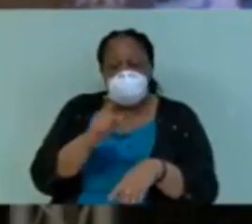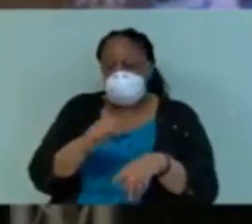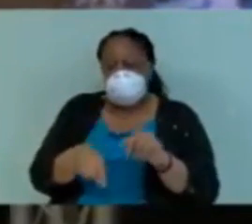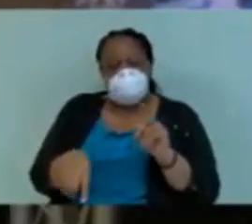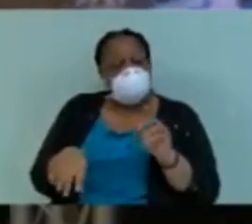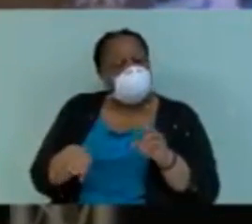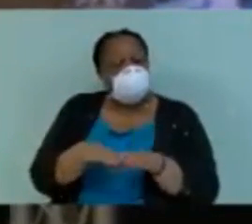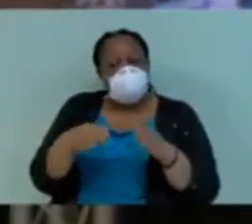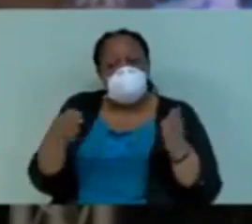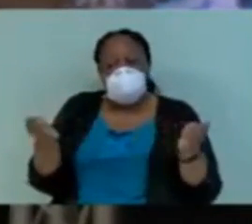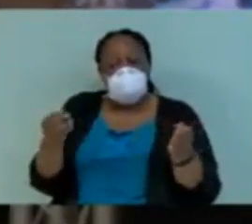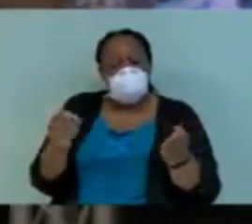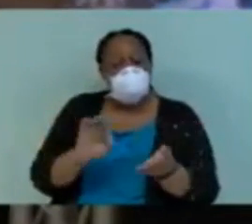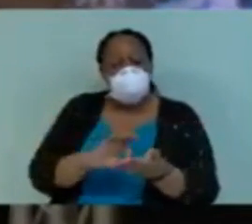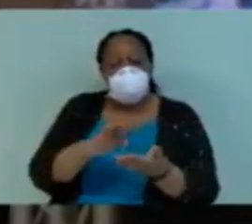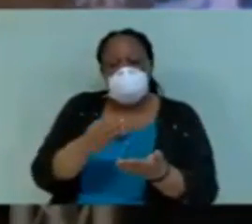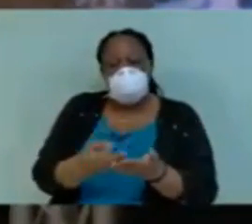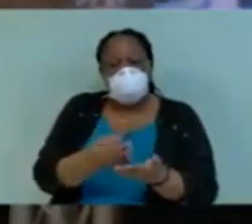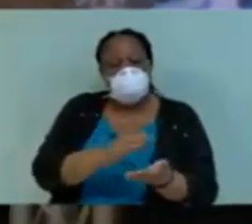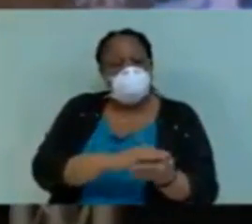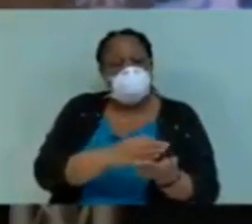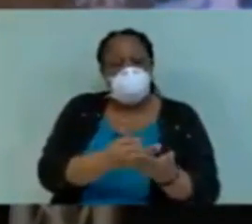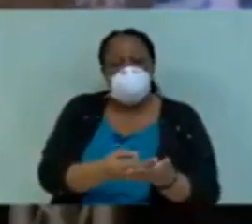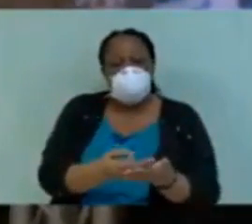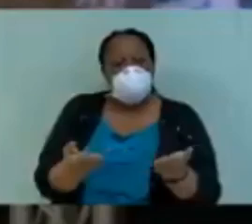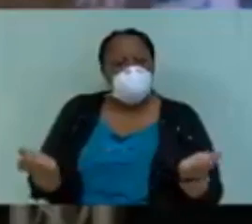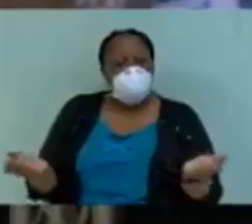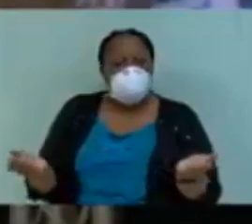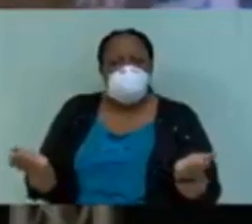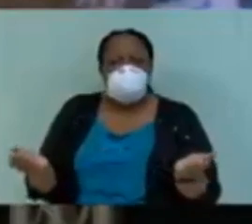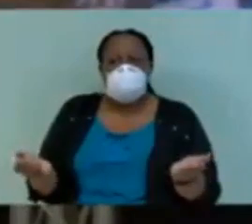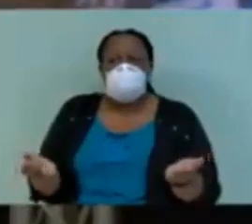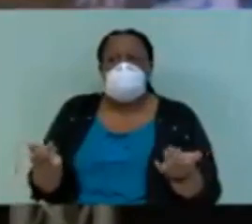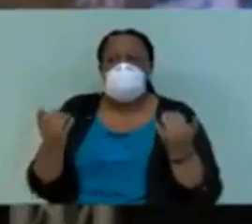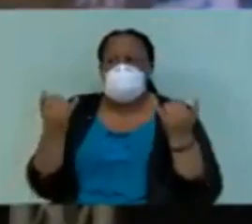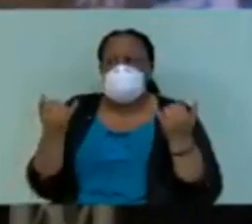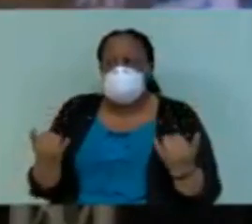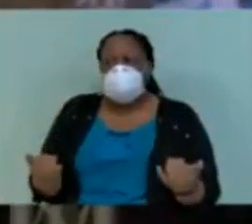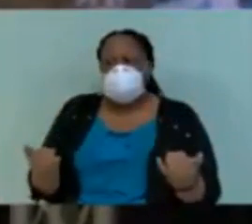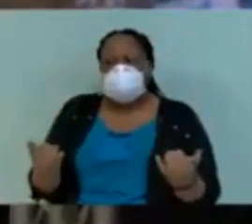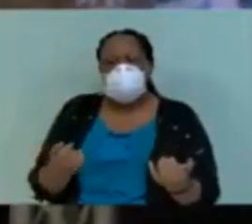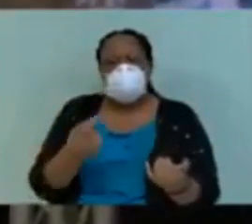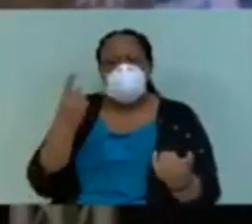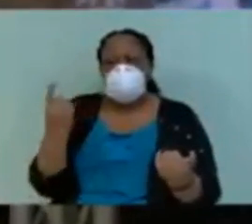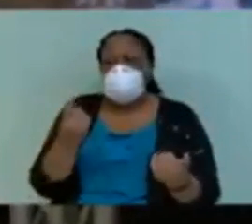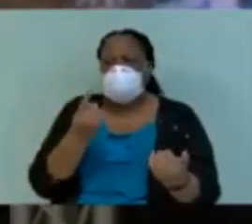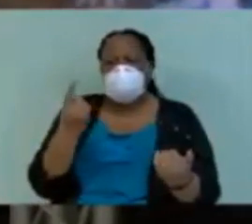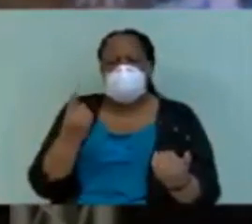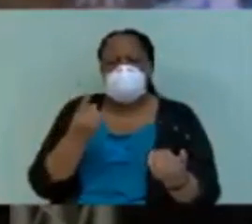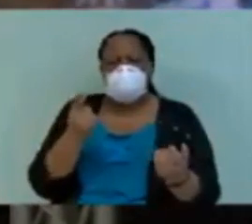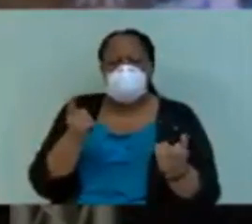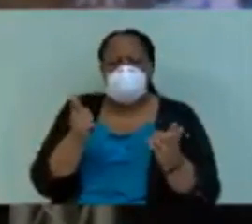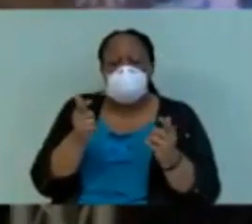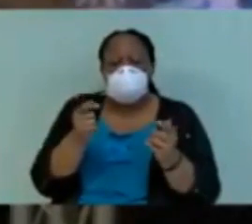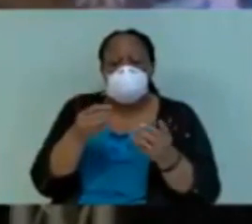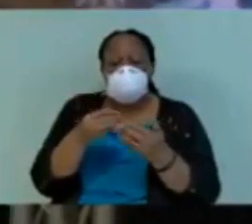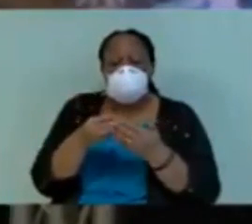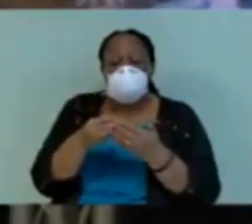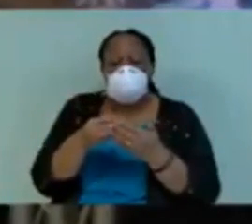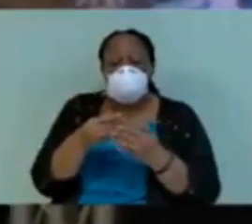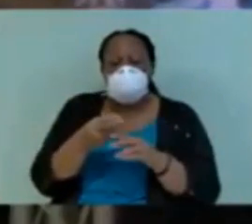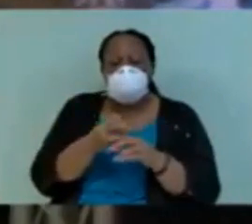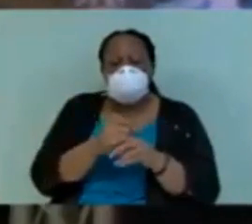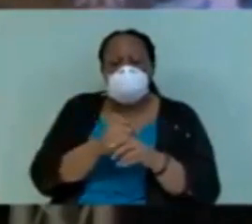weeknights, especially Fridays and Saturdays, running my grill, etc. But because of the